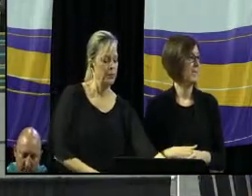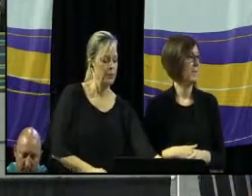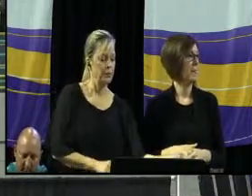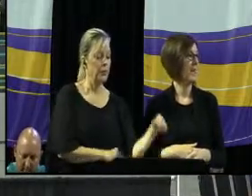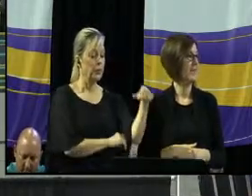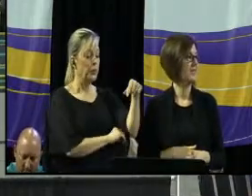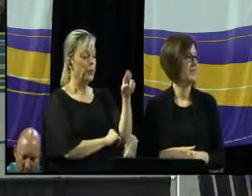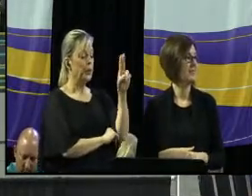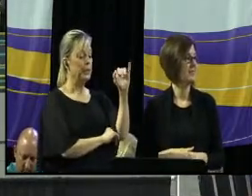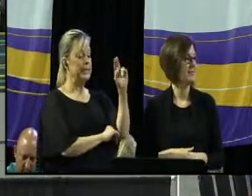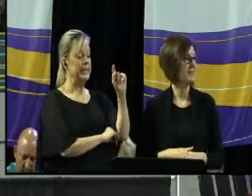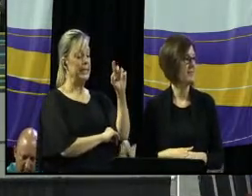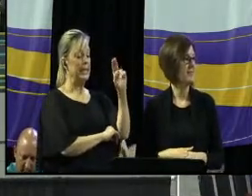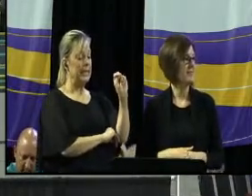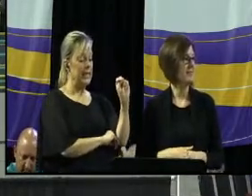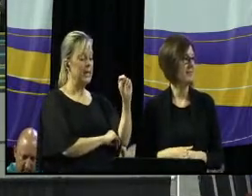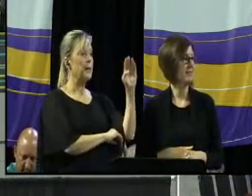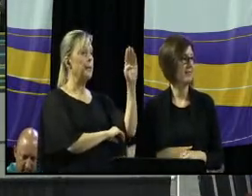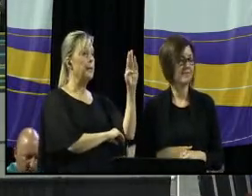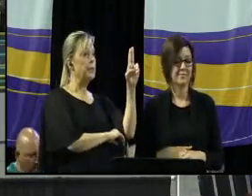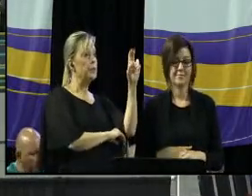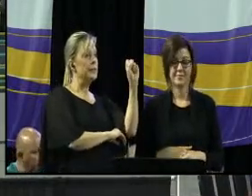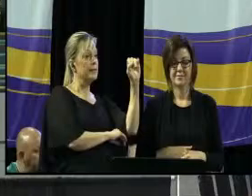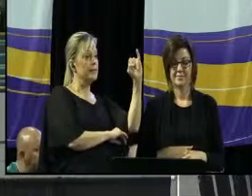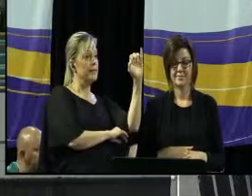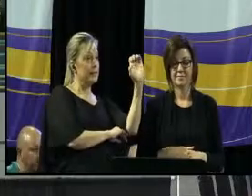Quentin Alexander Busick.